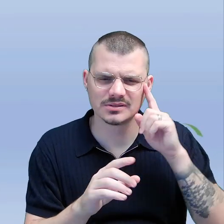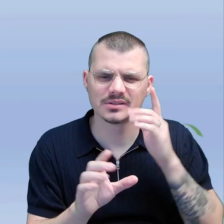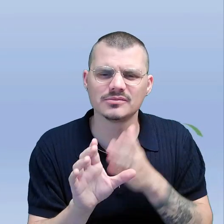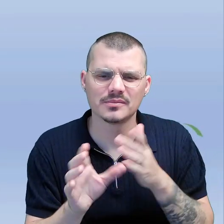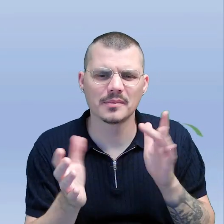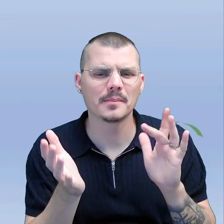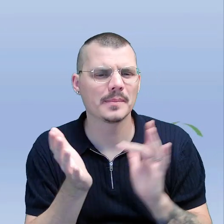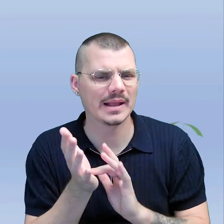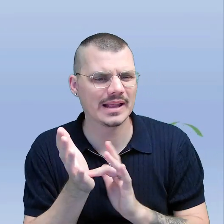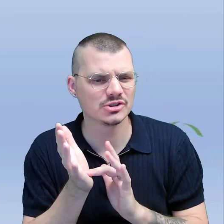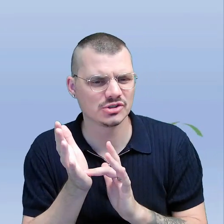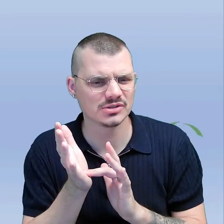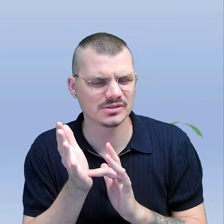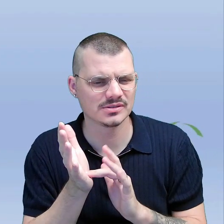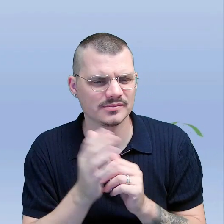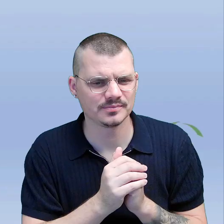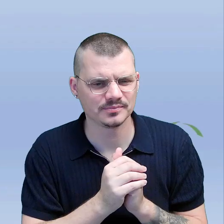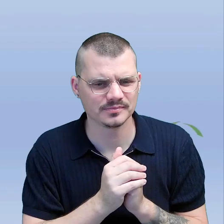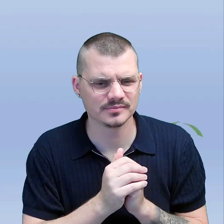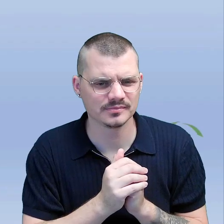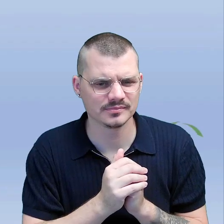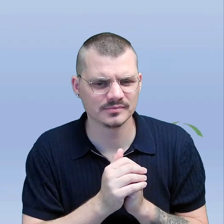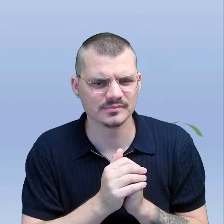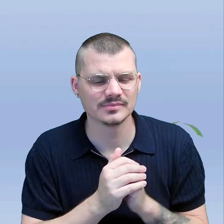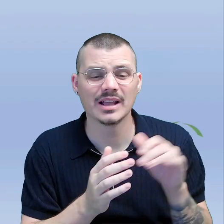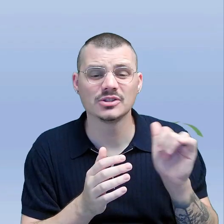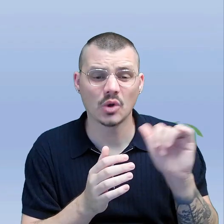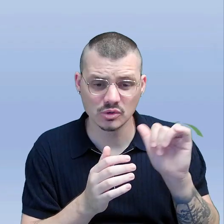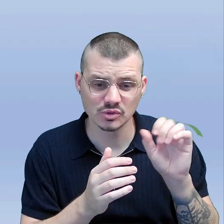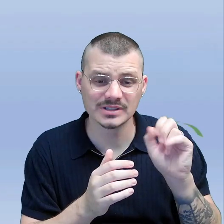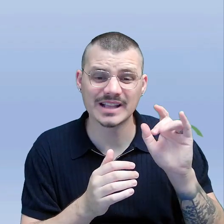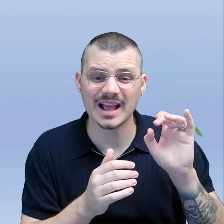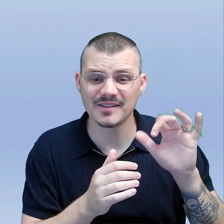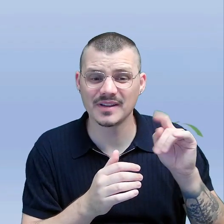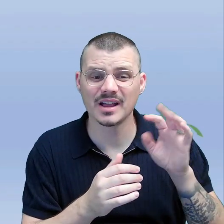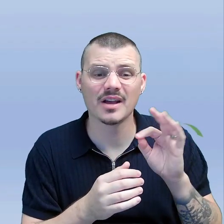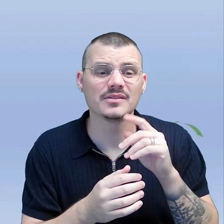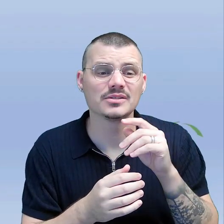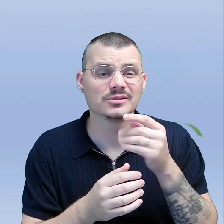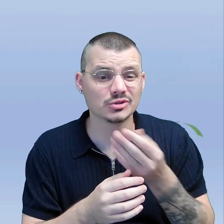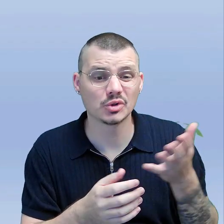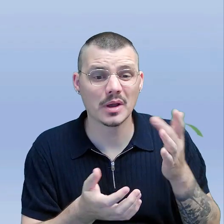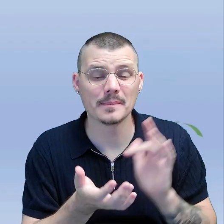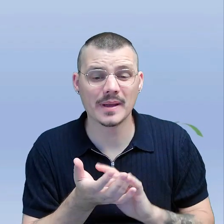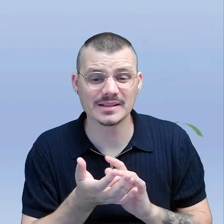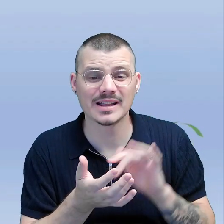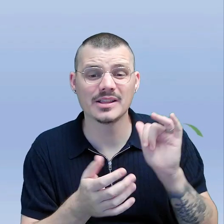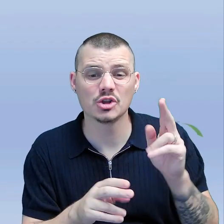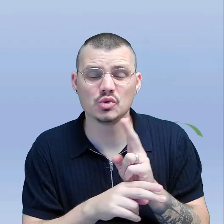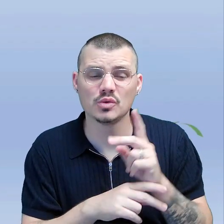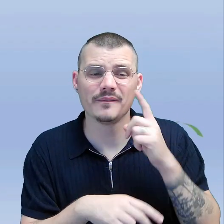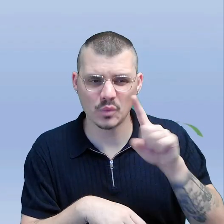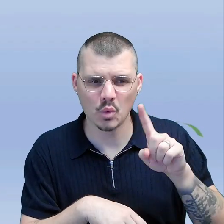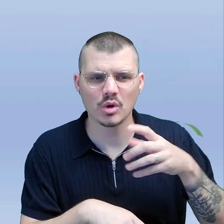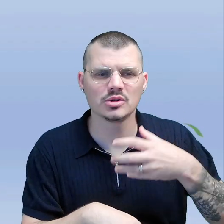psychotropic medications. It's also a side effect of certain medicines that are used for